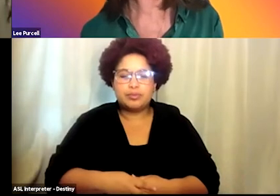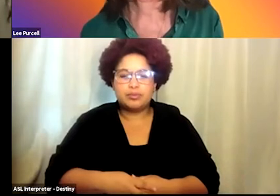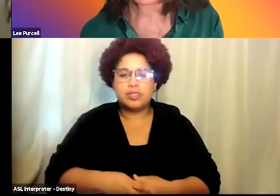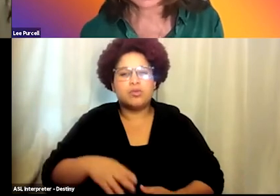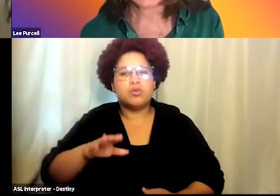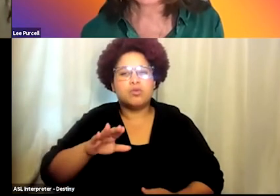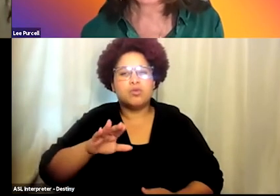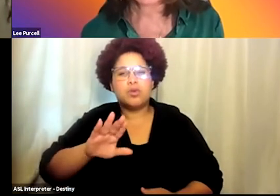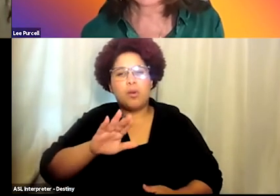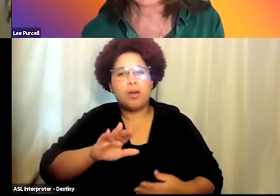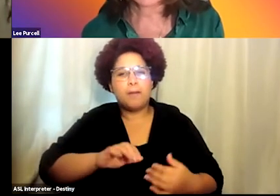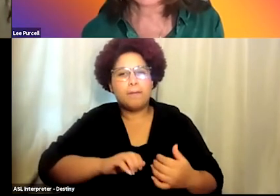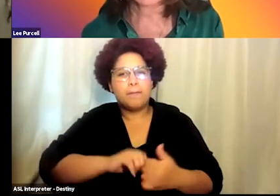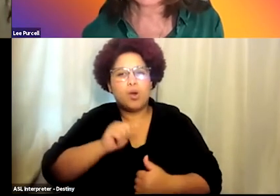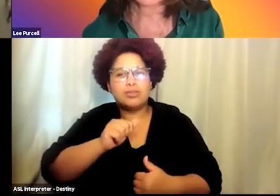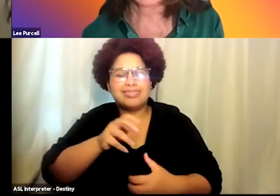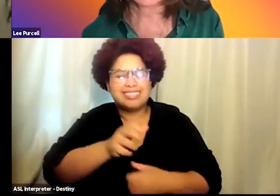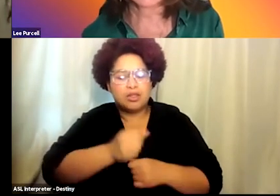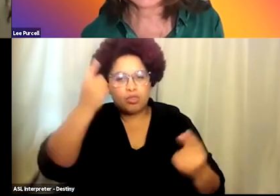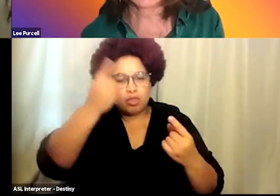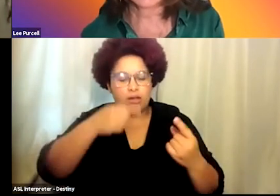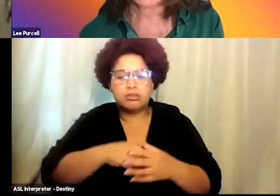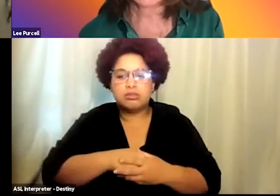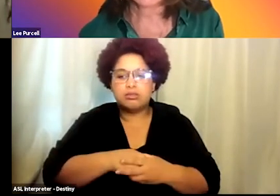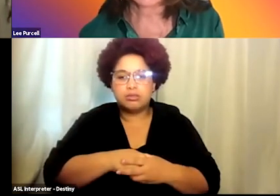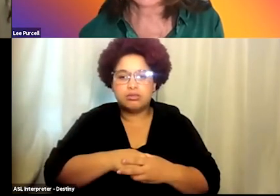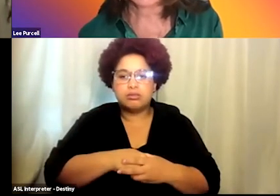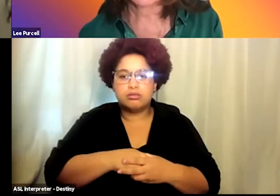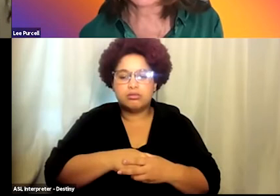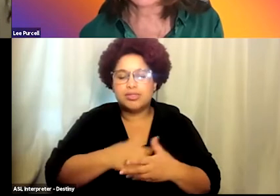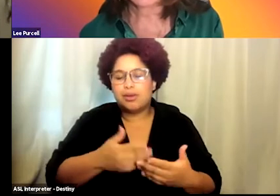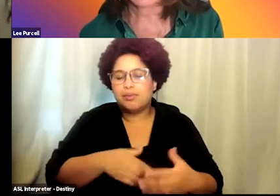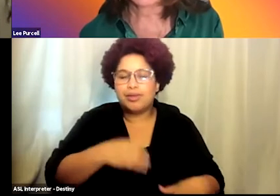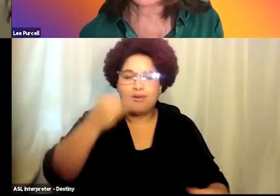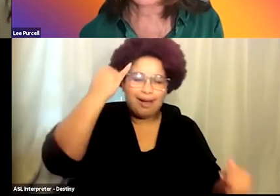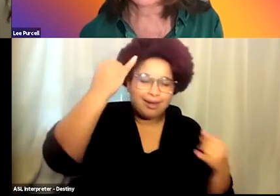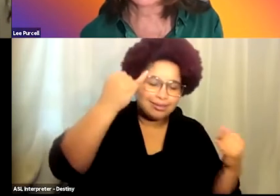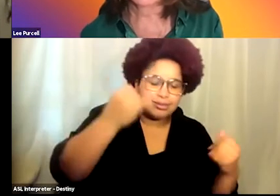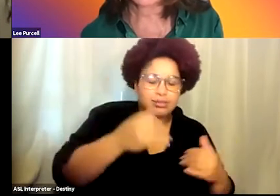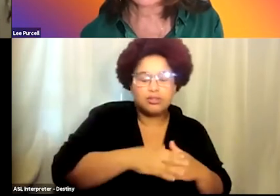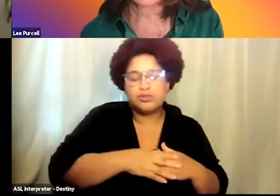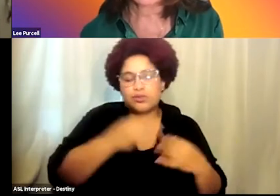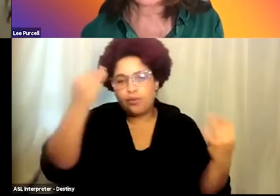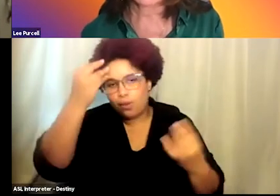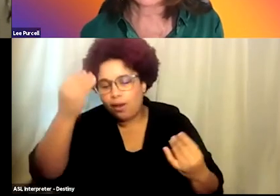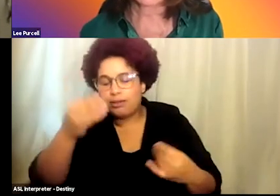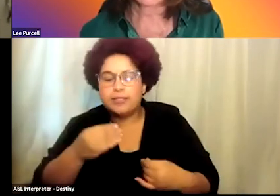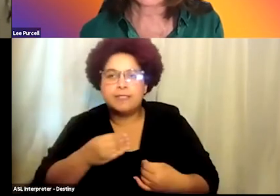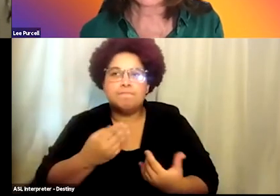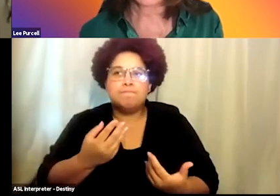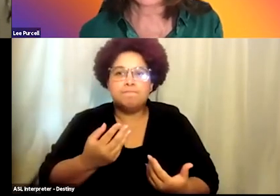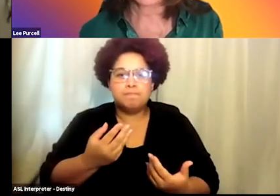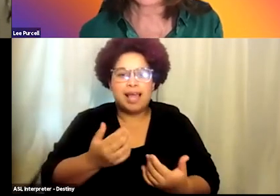your kind of most succinct thoughts about, to offer your advice, your ideas, your musings, whatever, on how we might